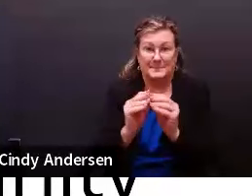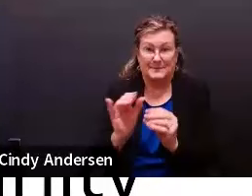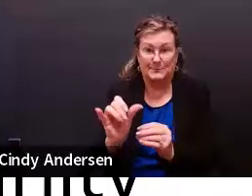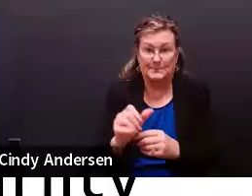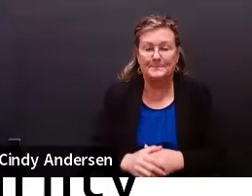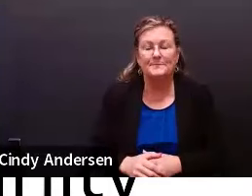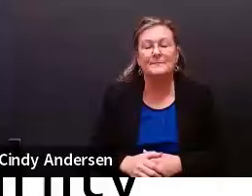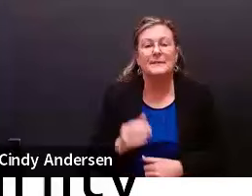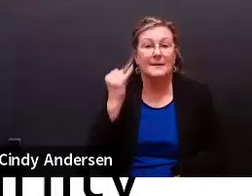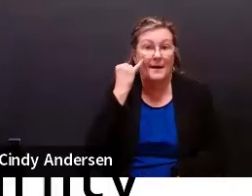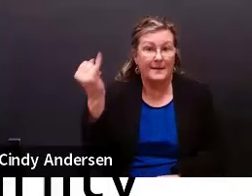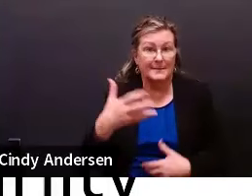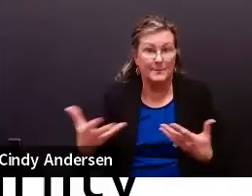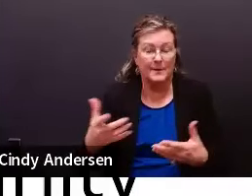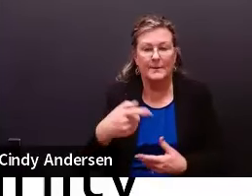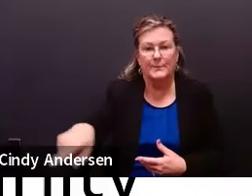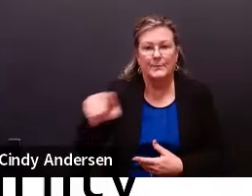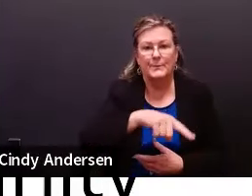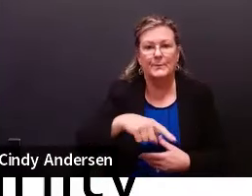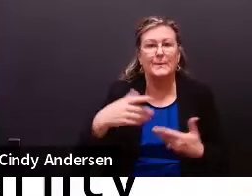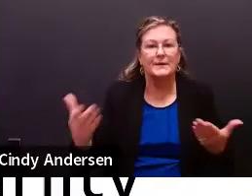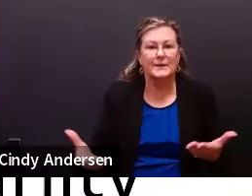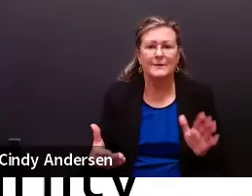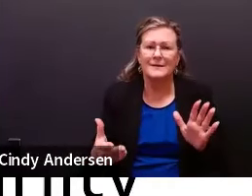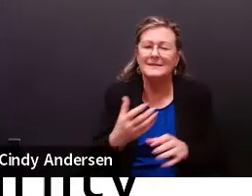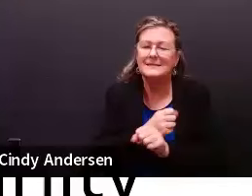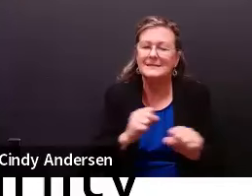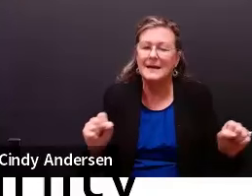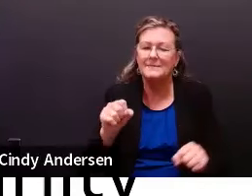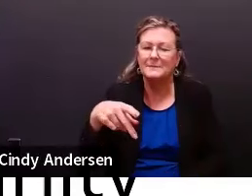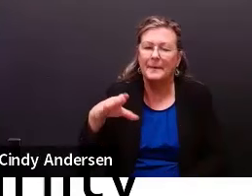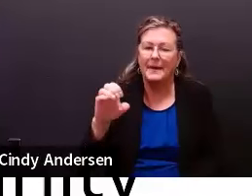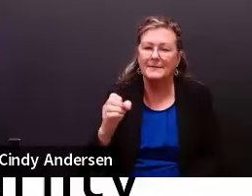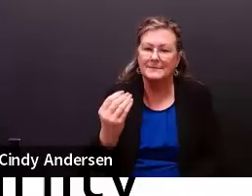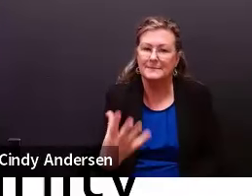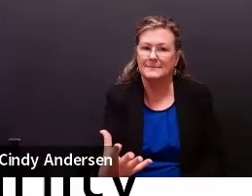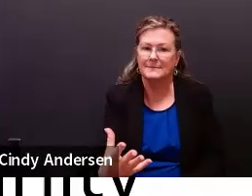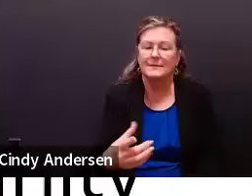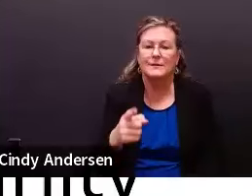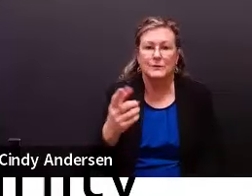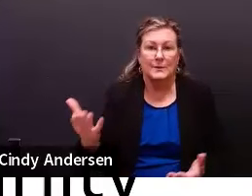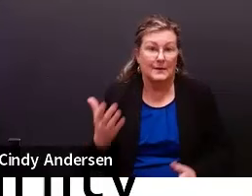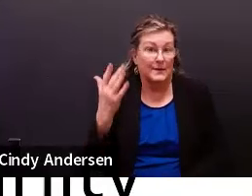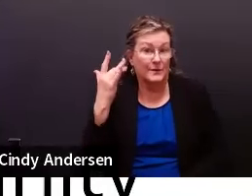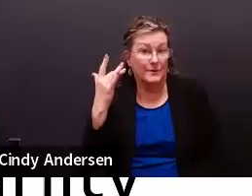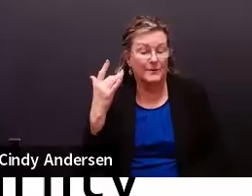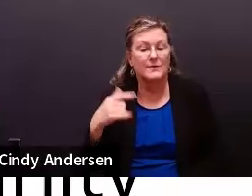practice. The idea is that you are here, and it's a safe space, but you're here to come